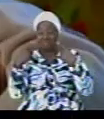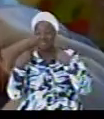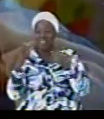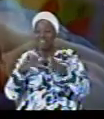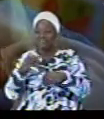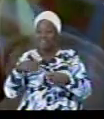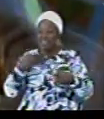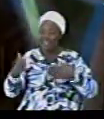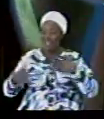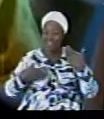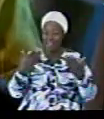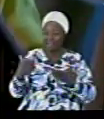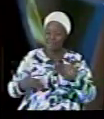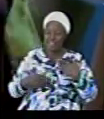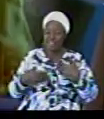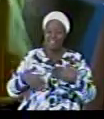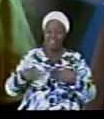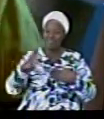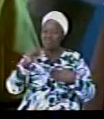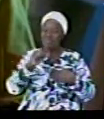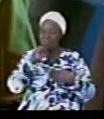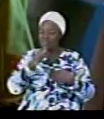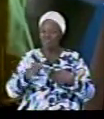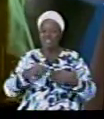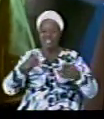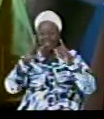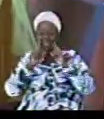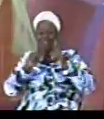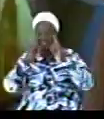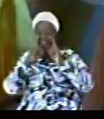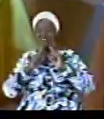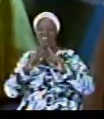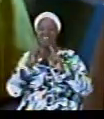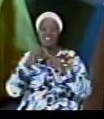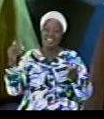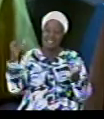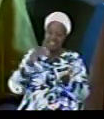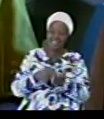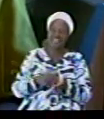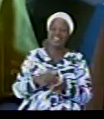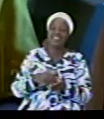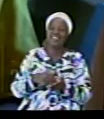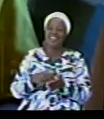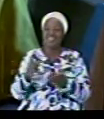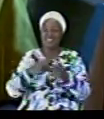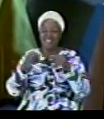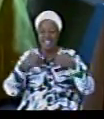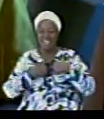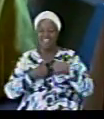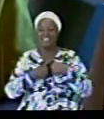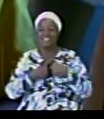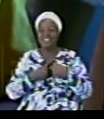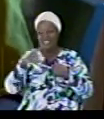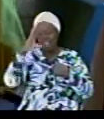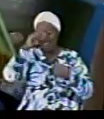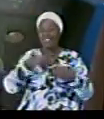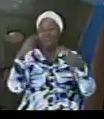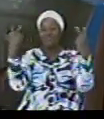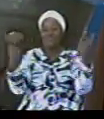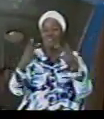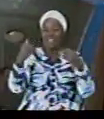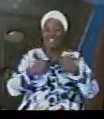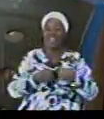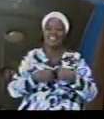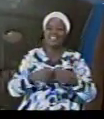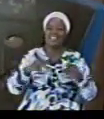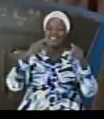to anything. He's no longer crying anymore since that time. He has had his victory and he has his testimony. You